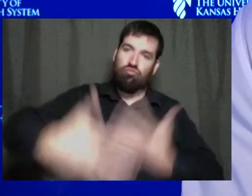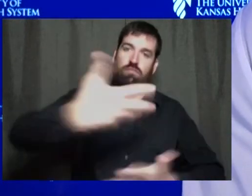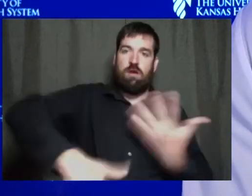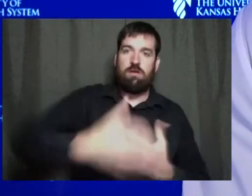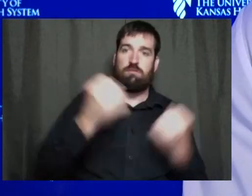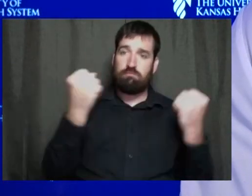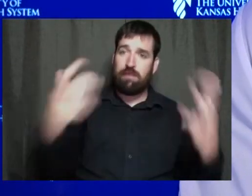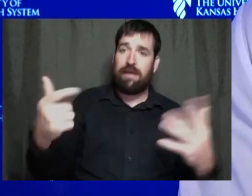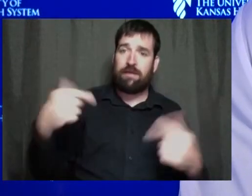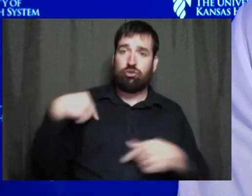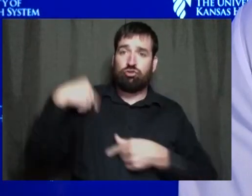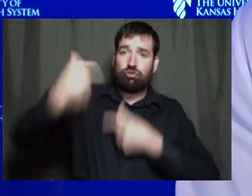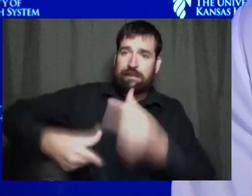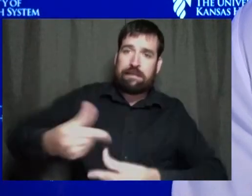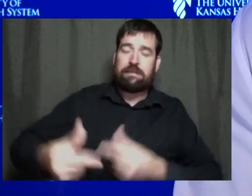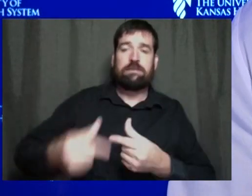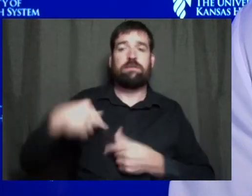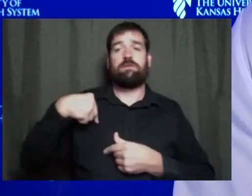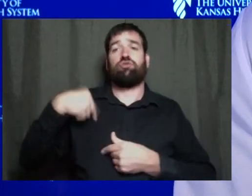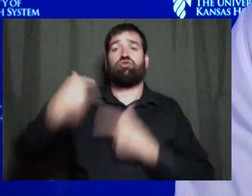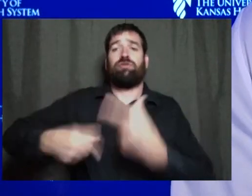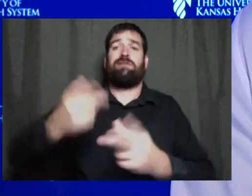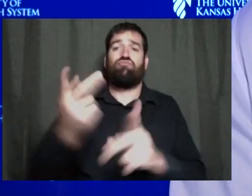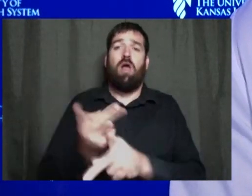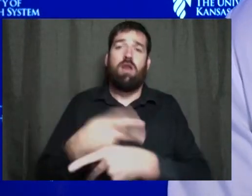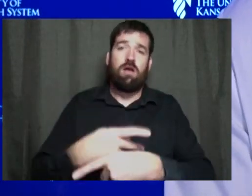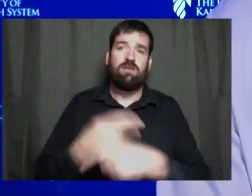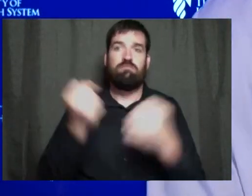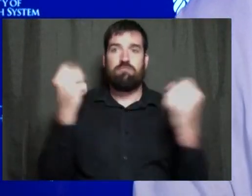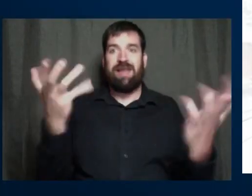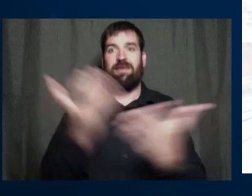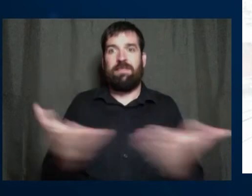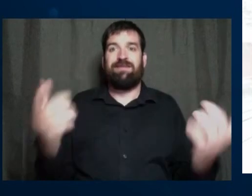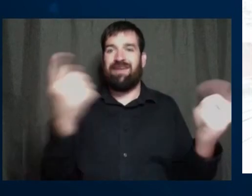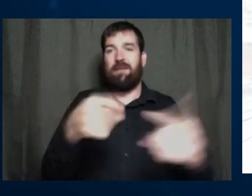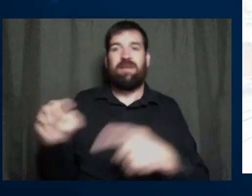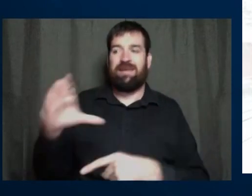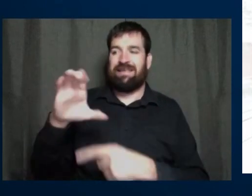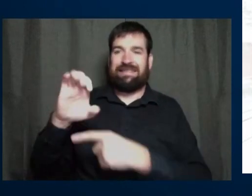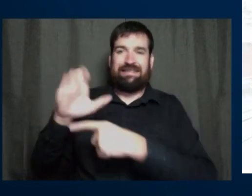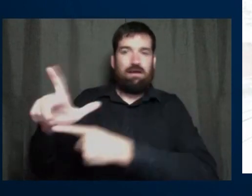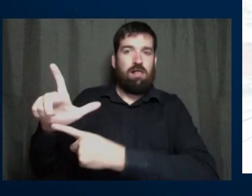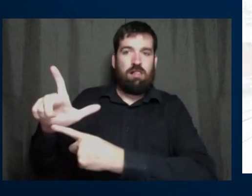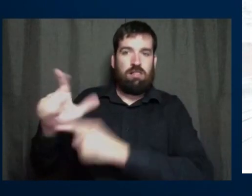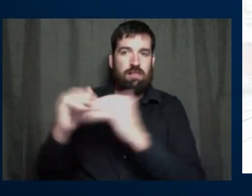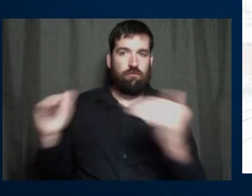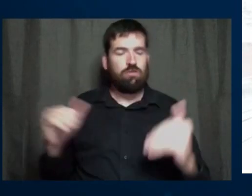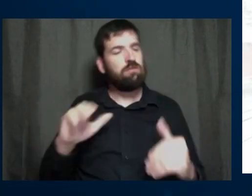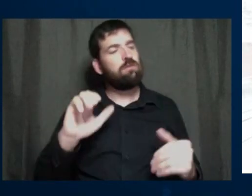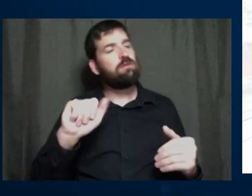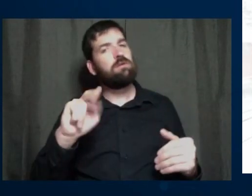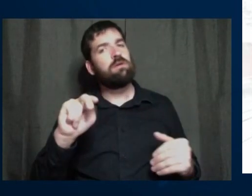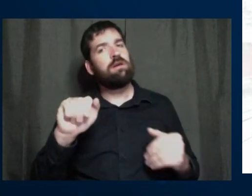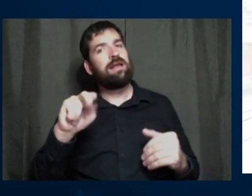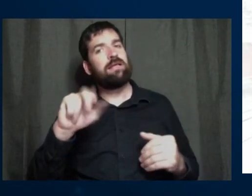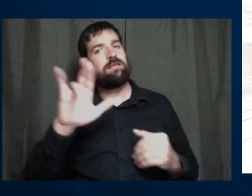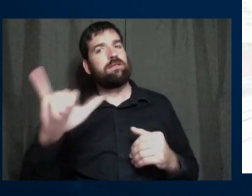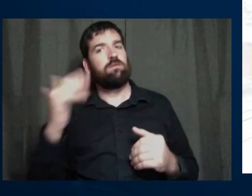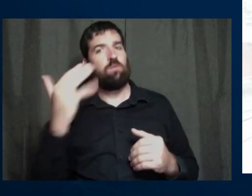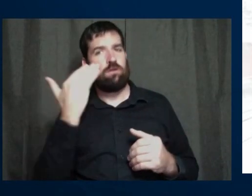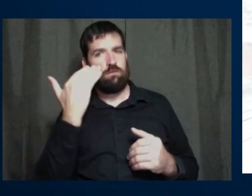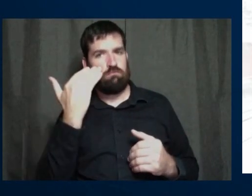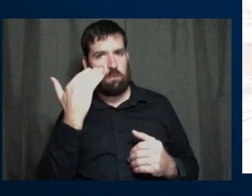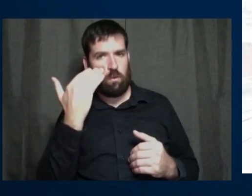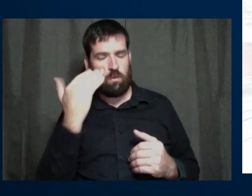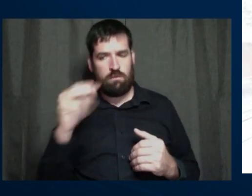many gene products, many things that go on at the cellular level. Nancy wants to know, is there a difference between Moderna booster